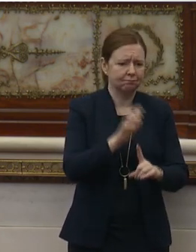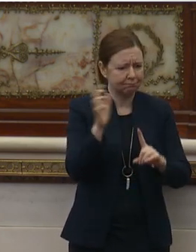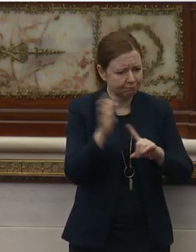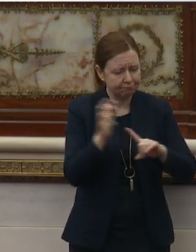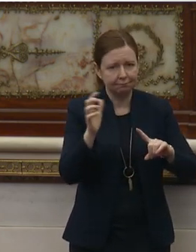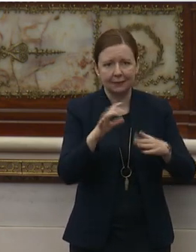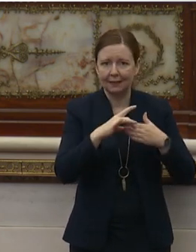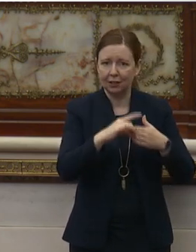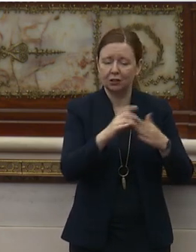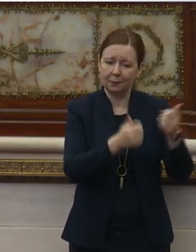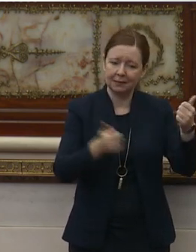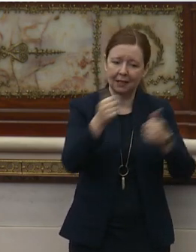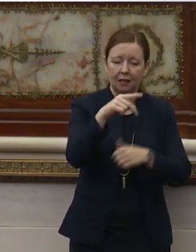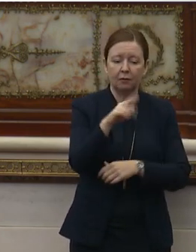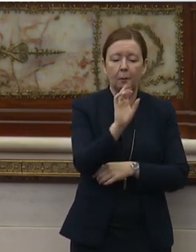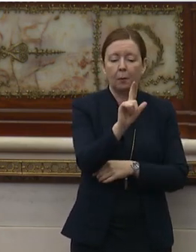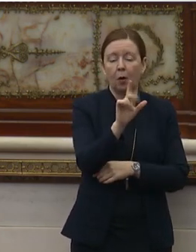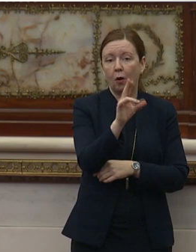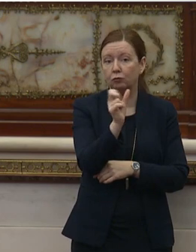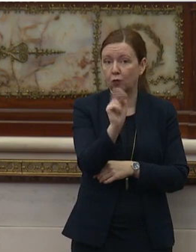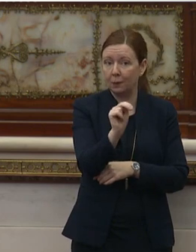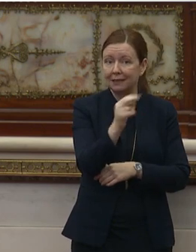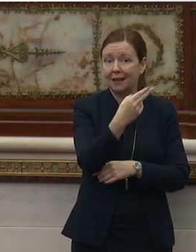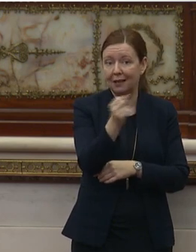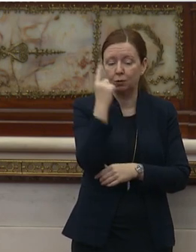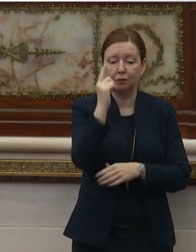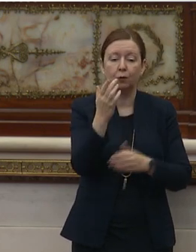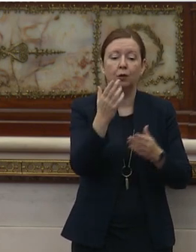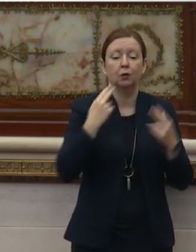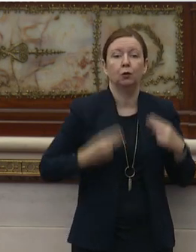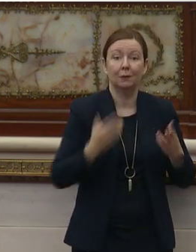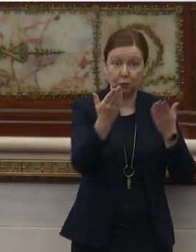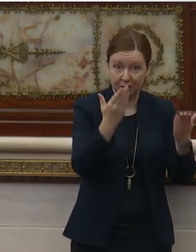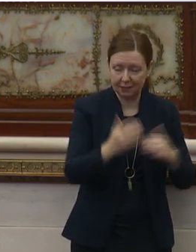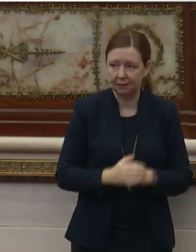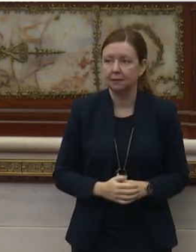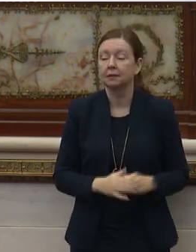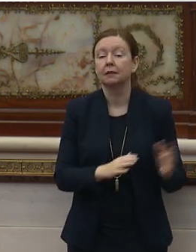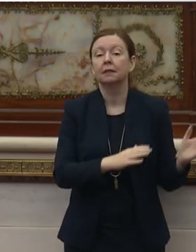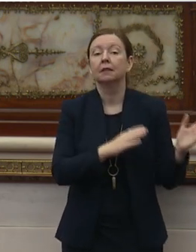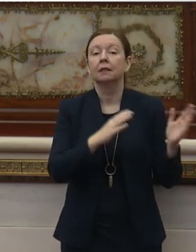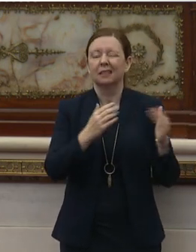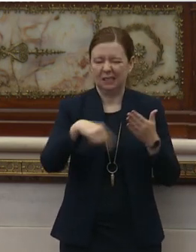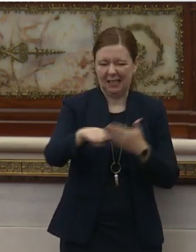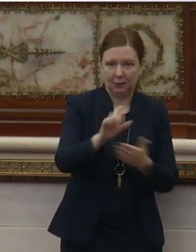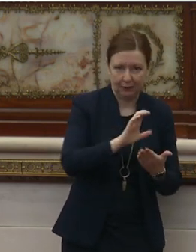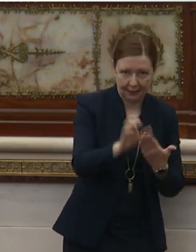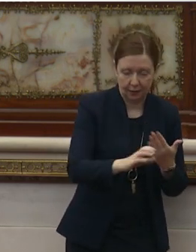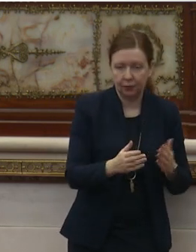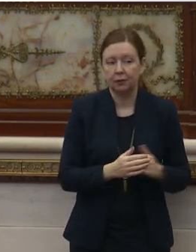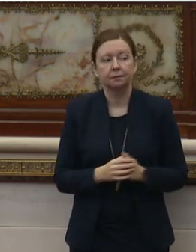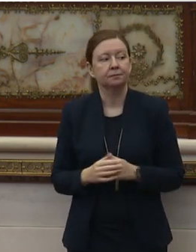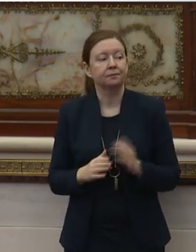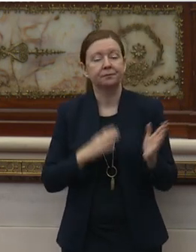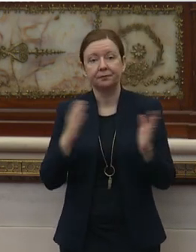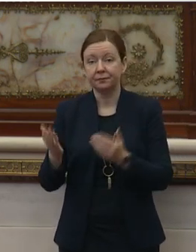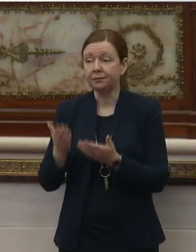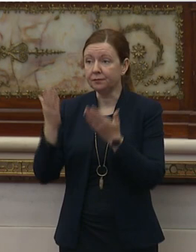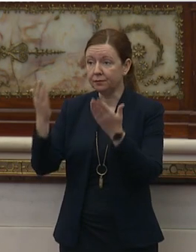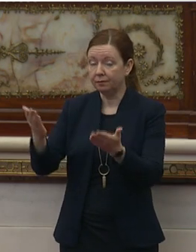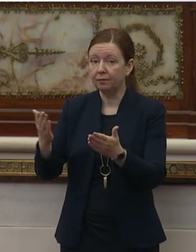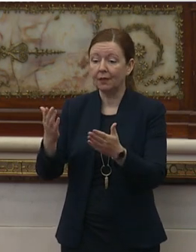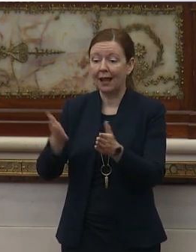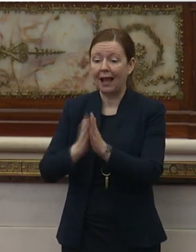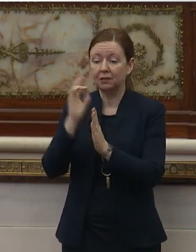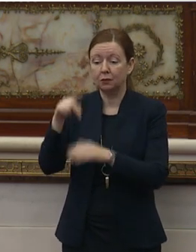the head of Paul Robeson High School for Human Services. Next week's calendar. And a resolution